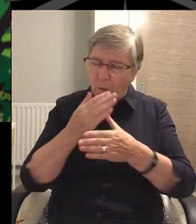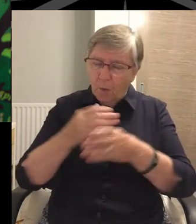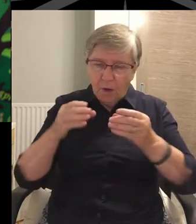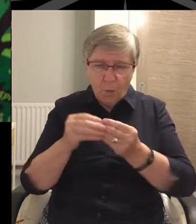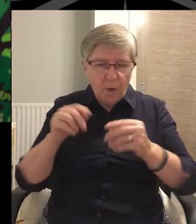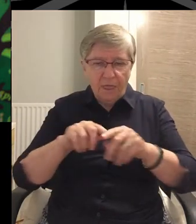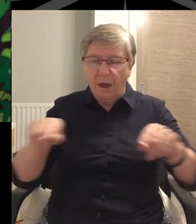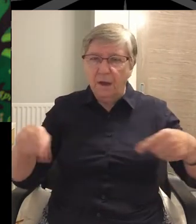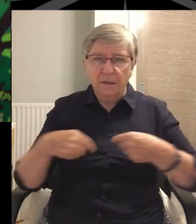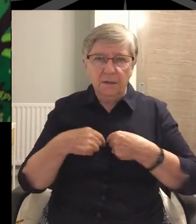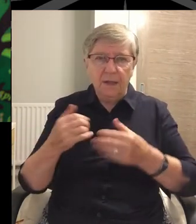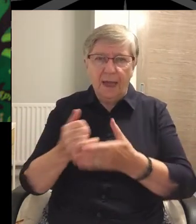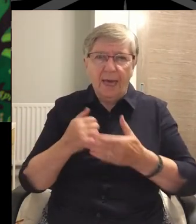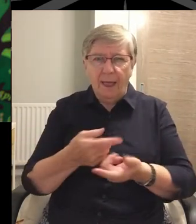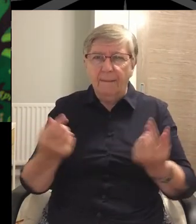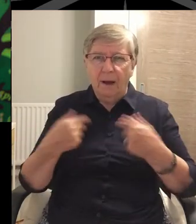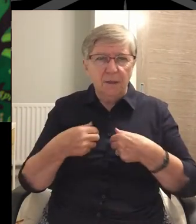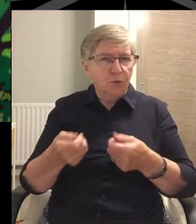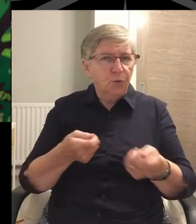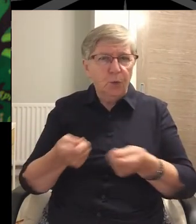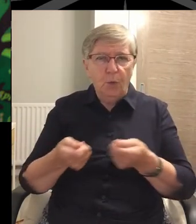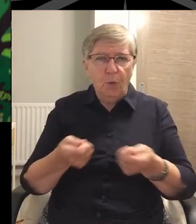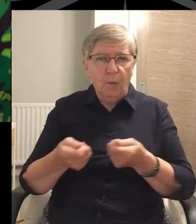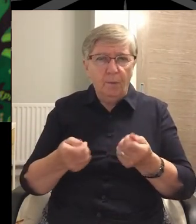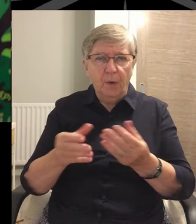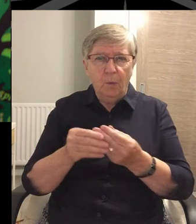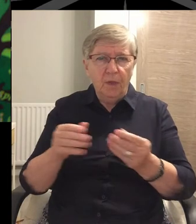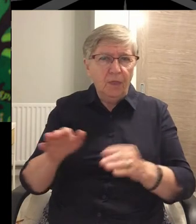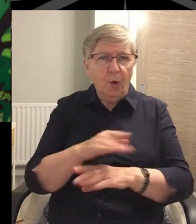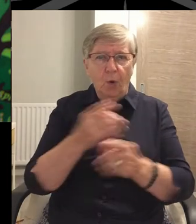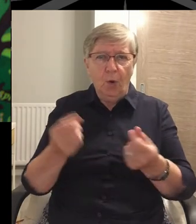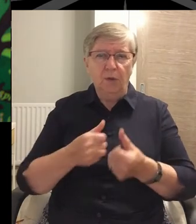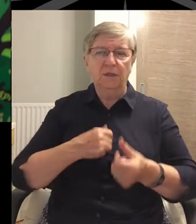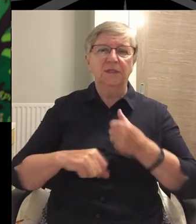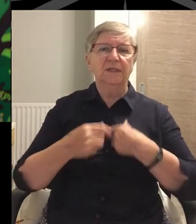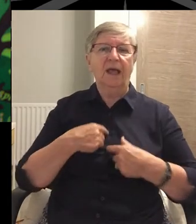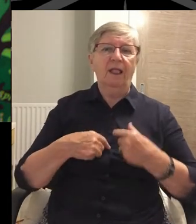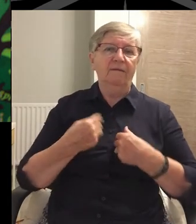through your Spirit work in us and help us to deal with all